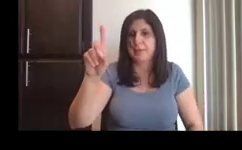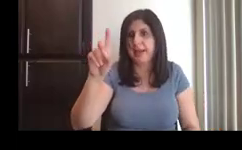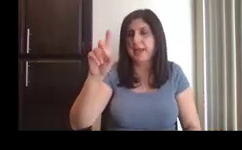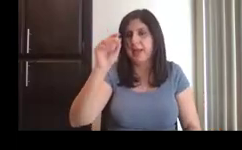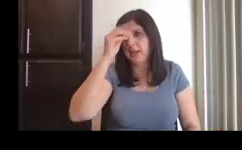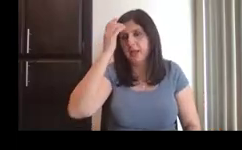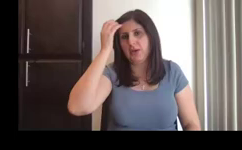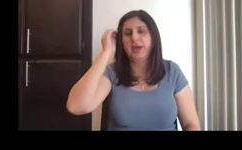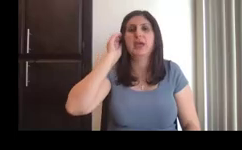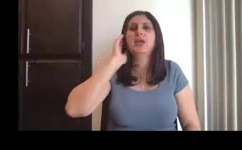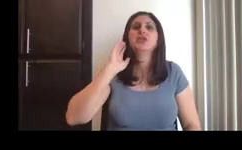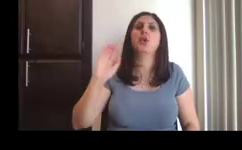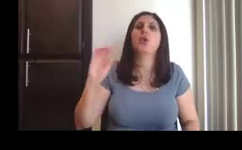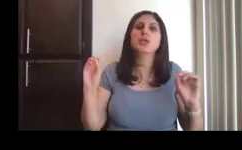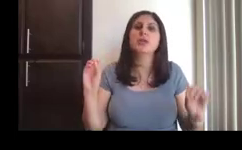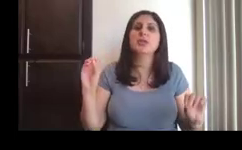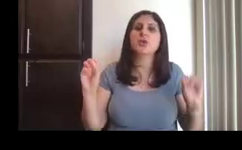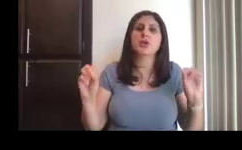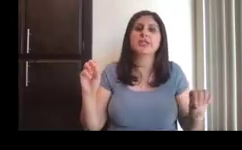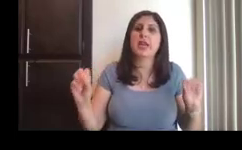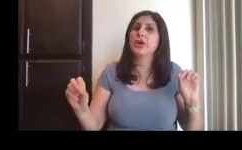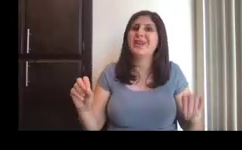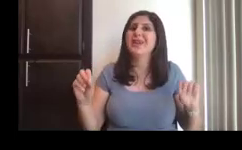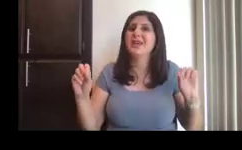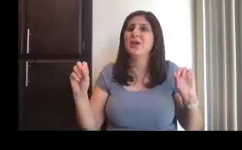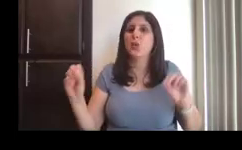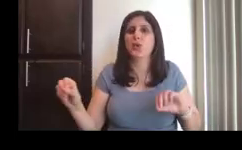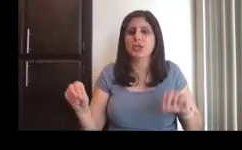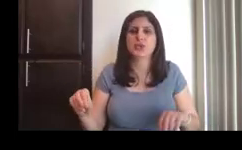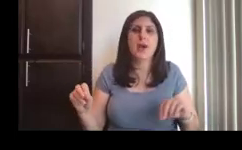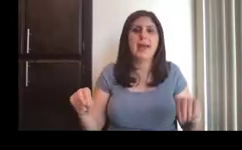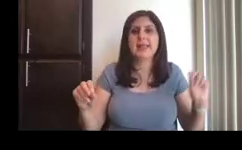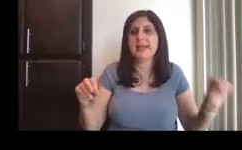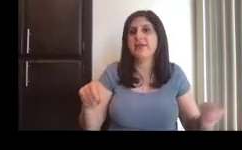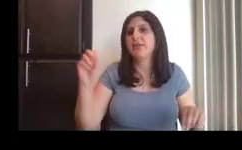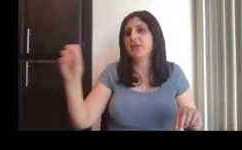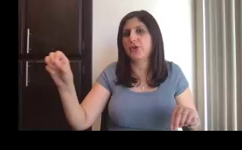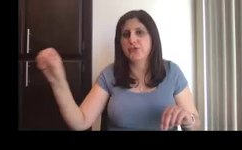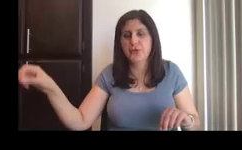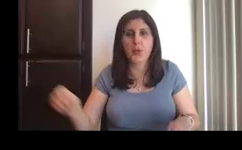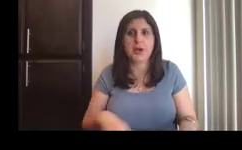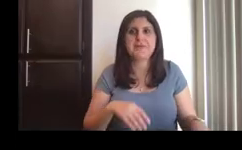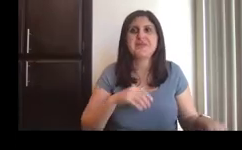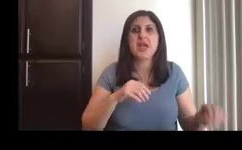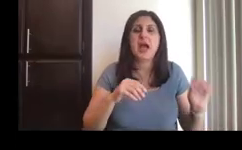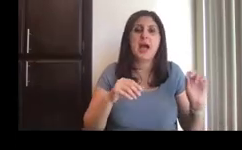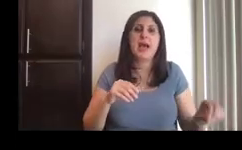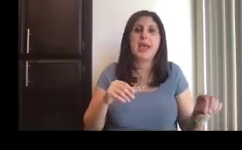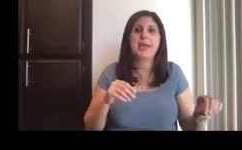yet, but you will in a minute. Okay, so ordinal numbers, orders that are in order. So I live on the 3rd